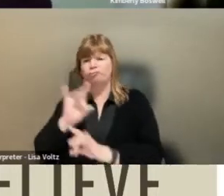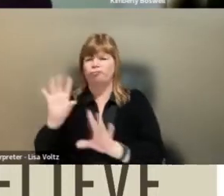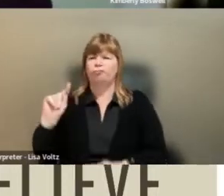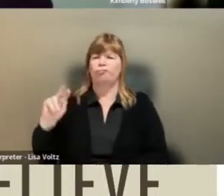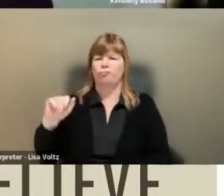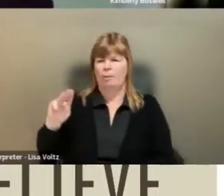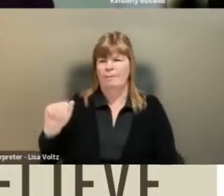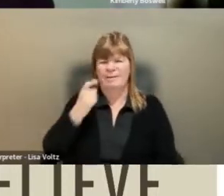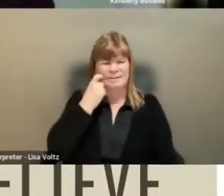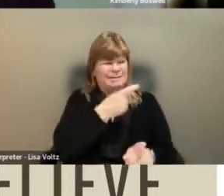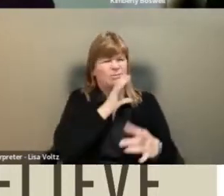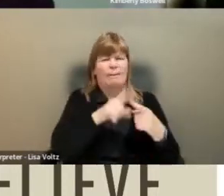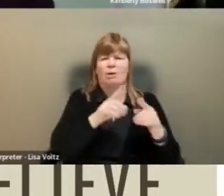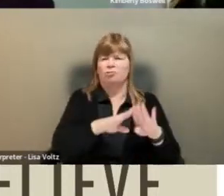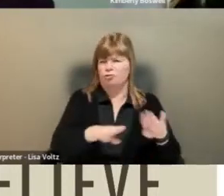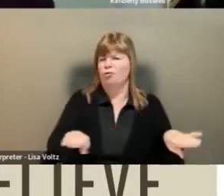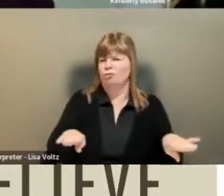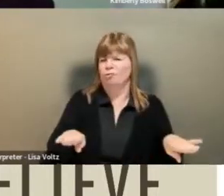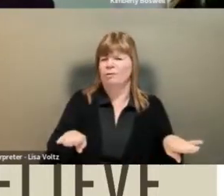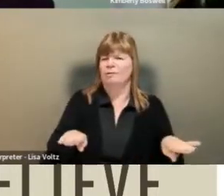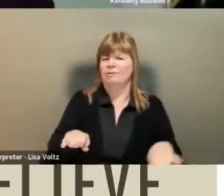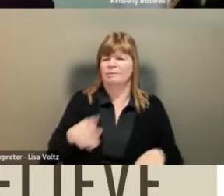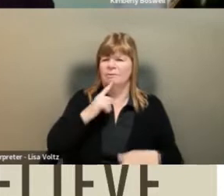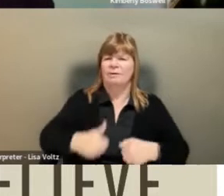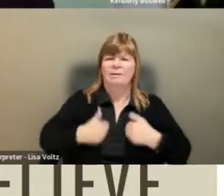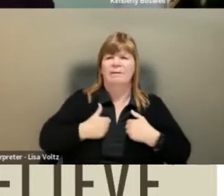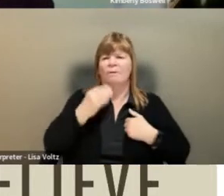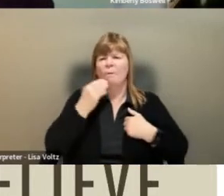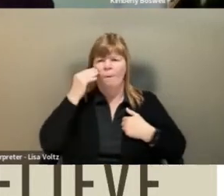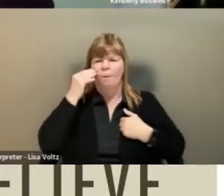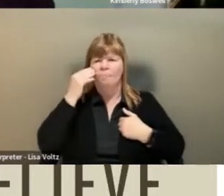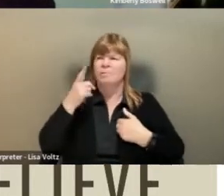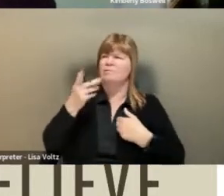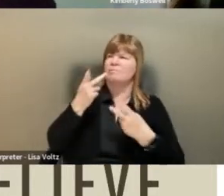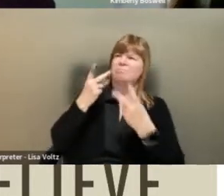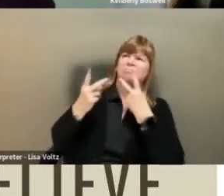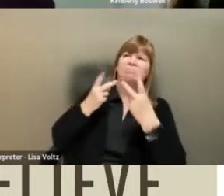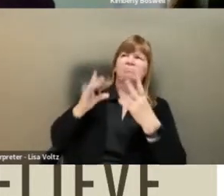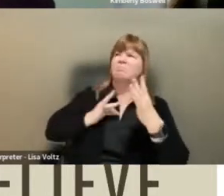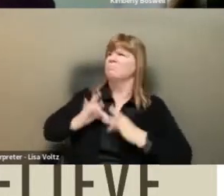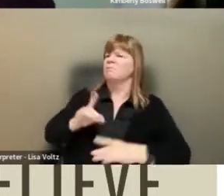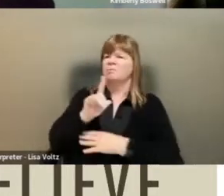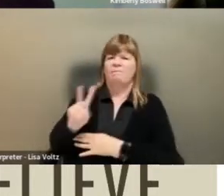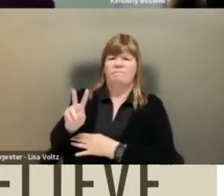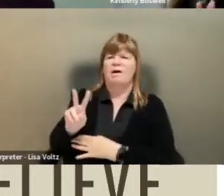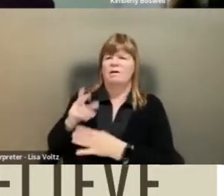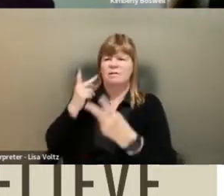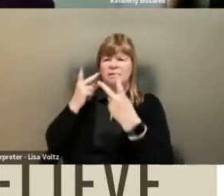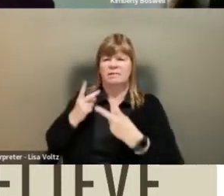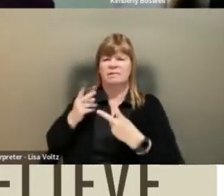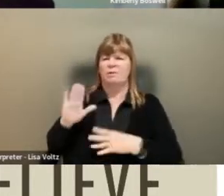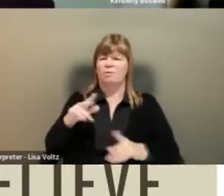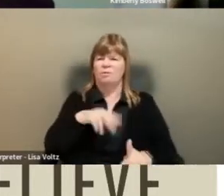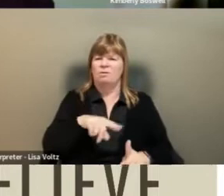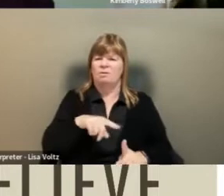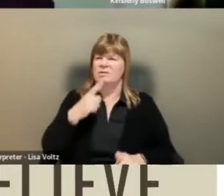talk about children who are living in homes where there's domestic violence and their behavior is seen as they're just